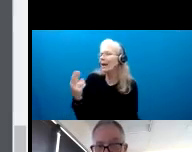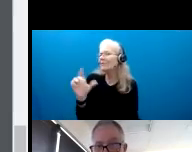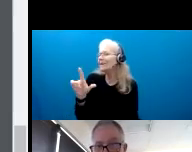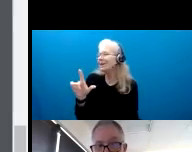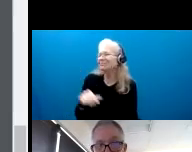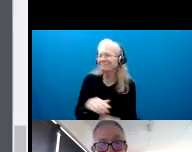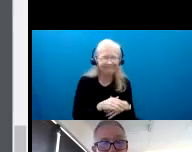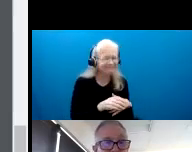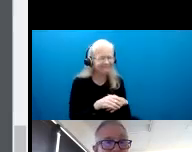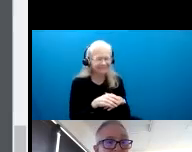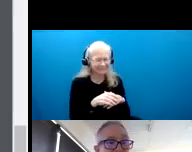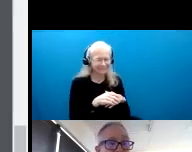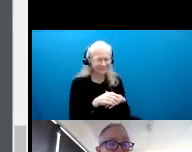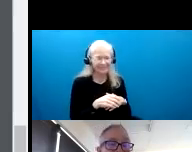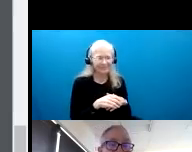Okay.